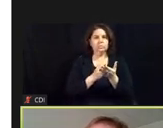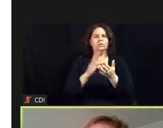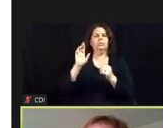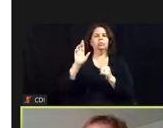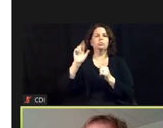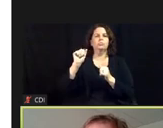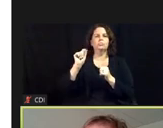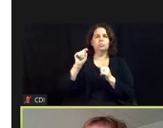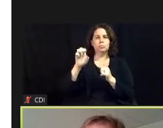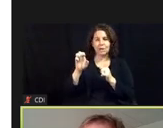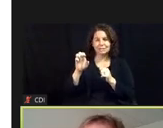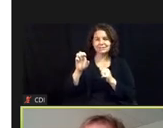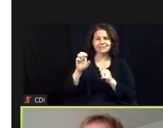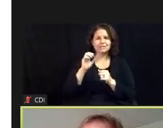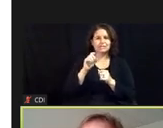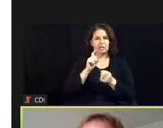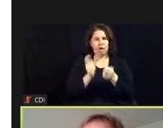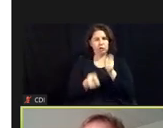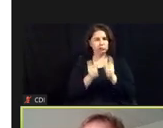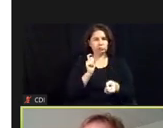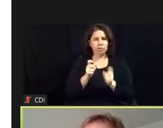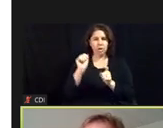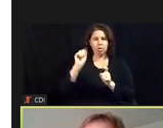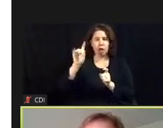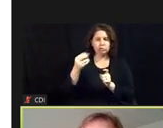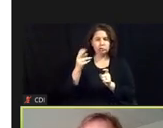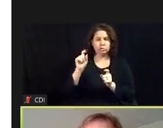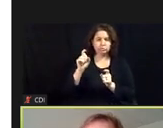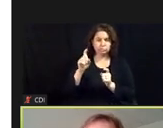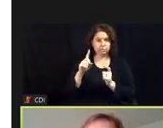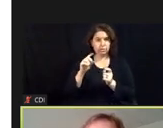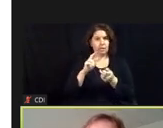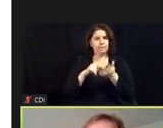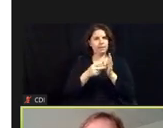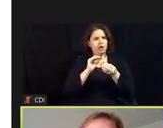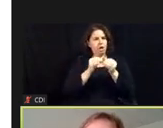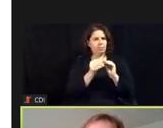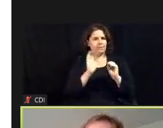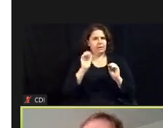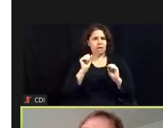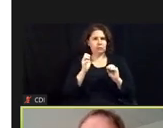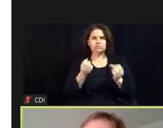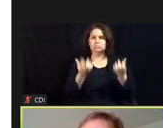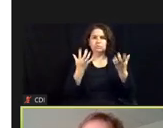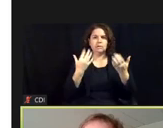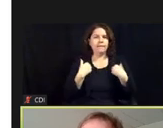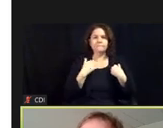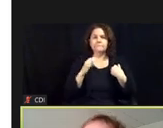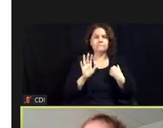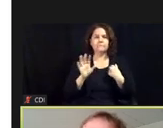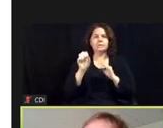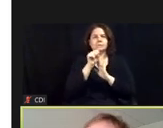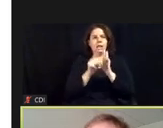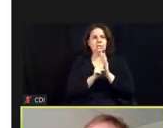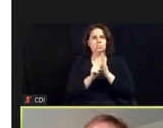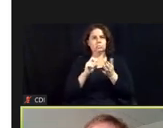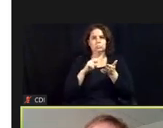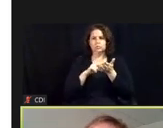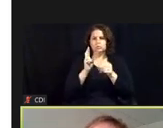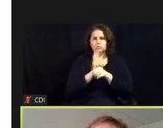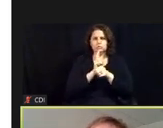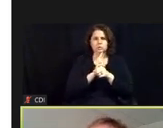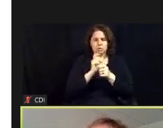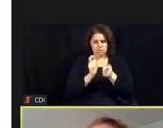raw case rates, the actual number of cases, the state uses something called the adjusted case rate to determine our tier